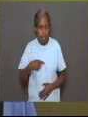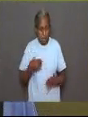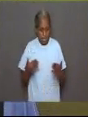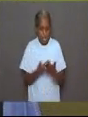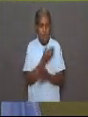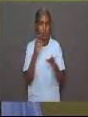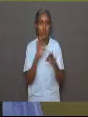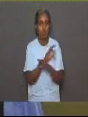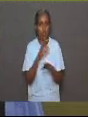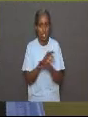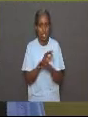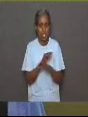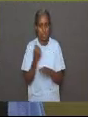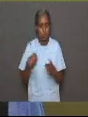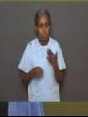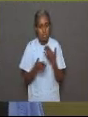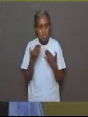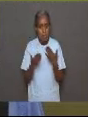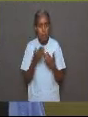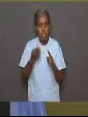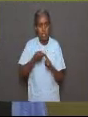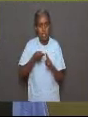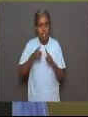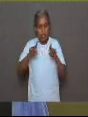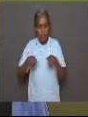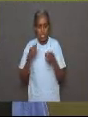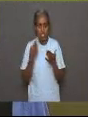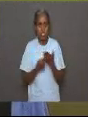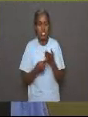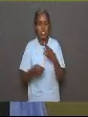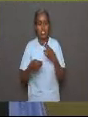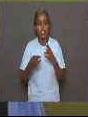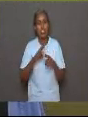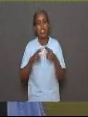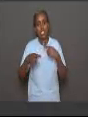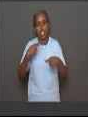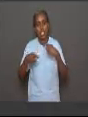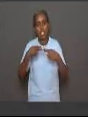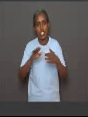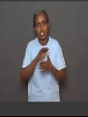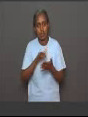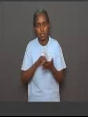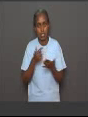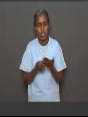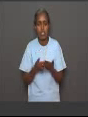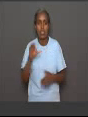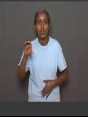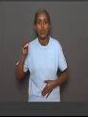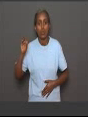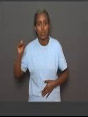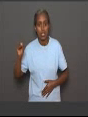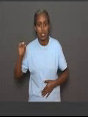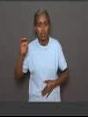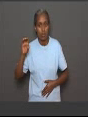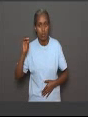For our new functions, we simply invert these relationships. The cosecant